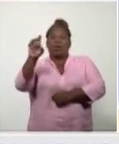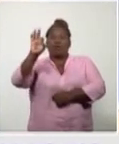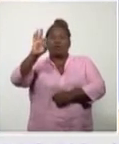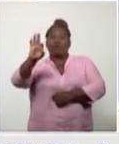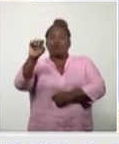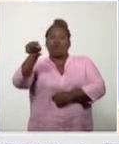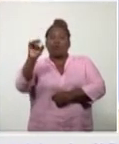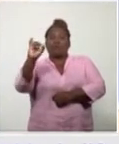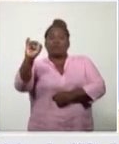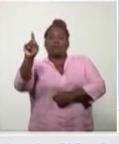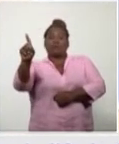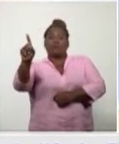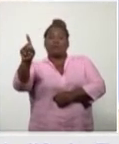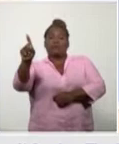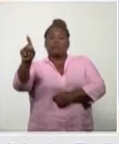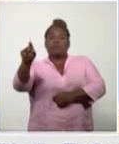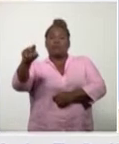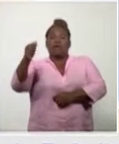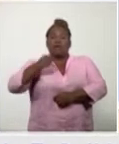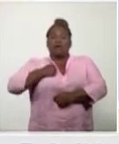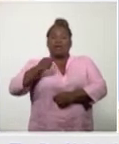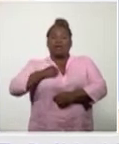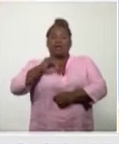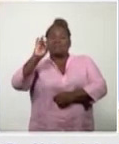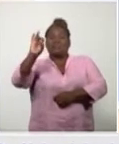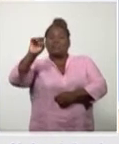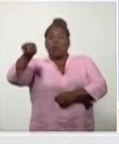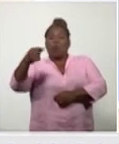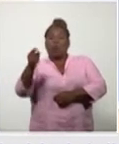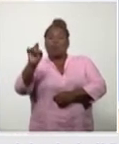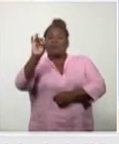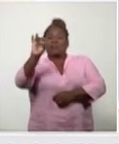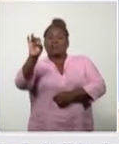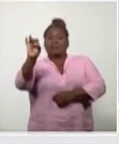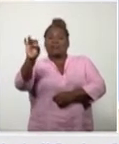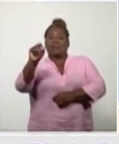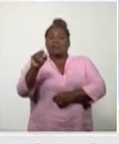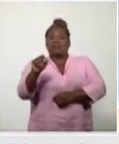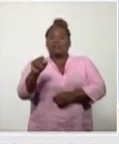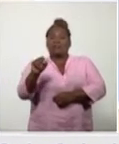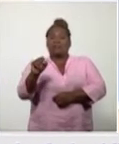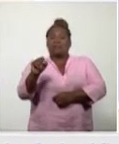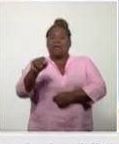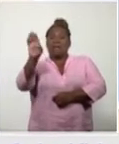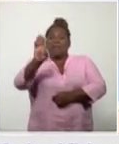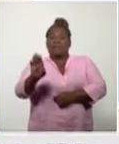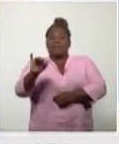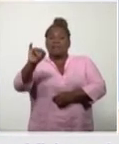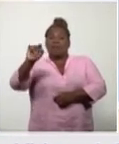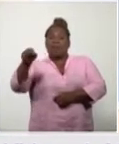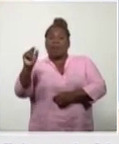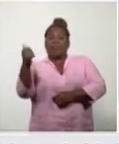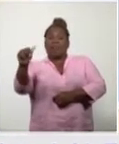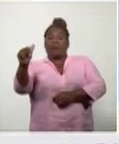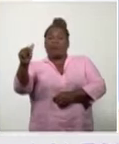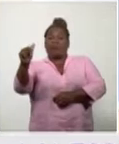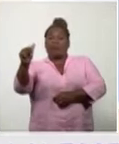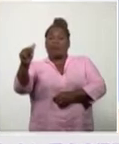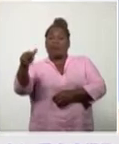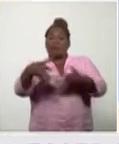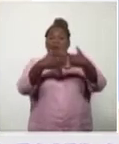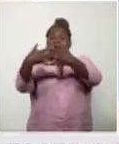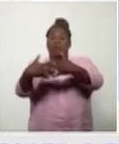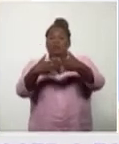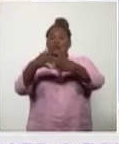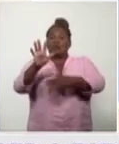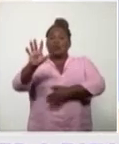with 8.61, Canada with 7.77, Brazil with 6.10, and the